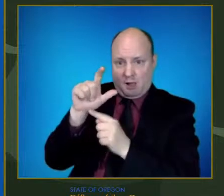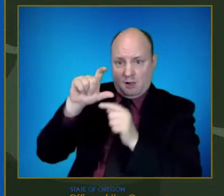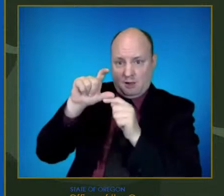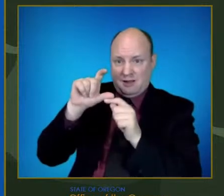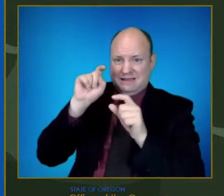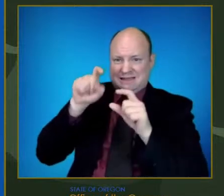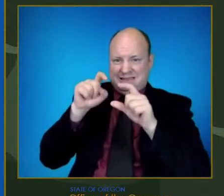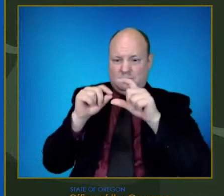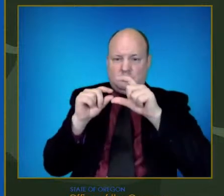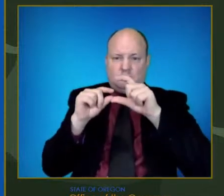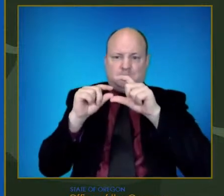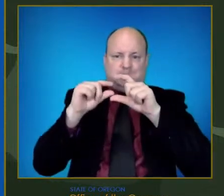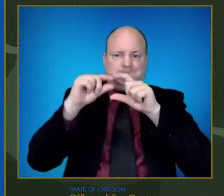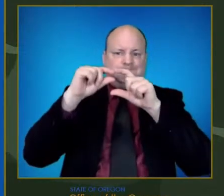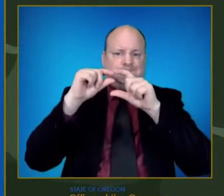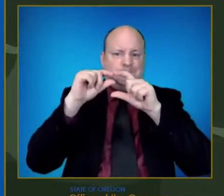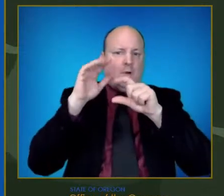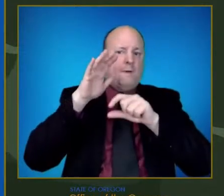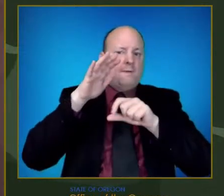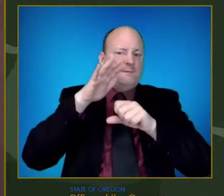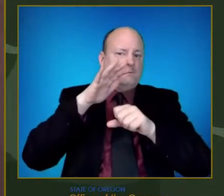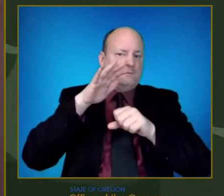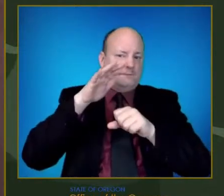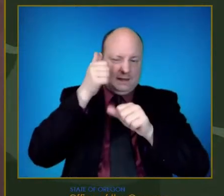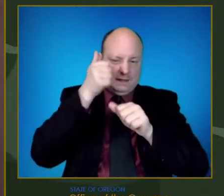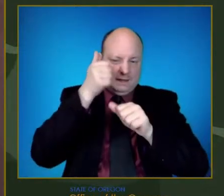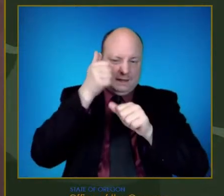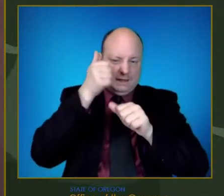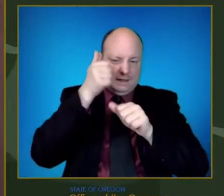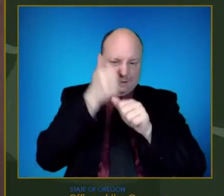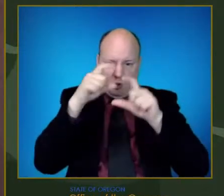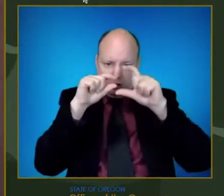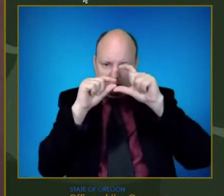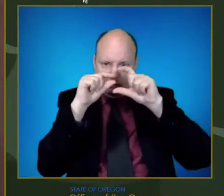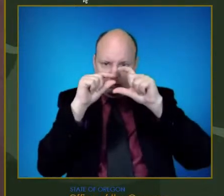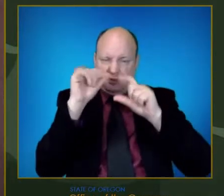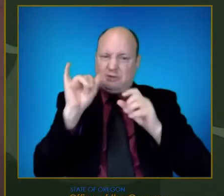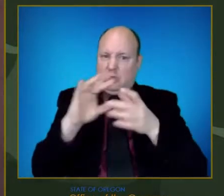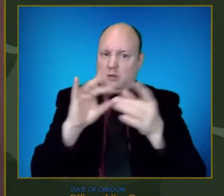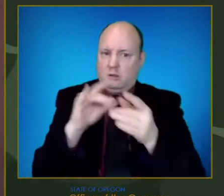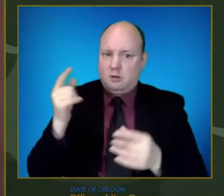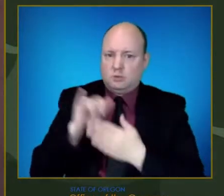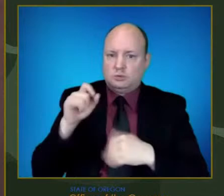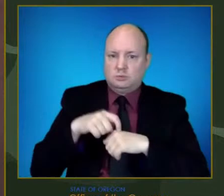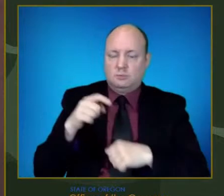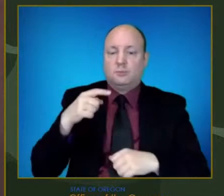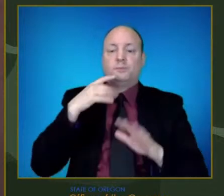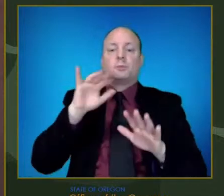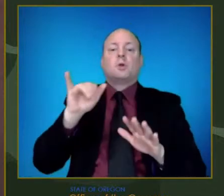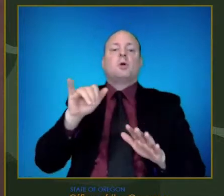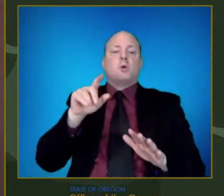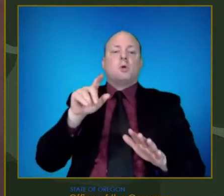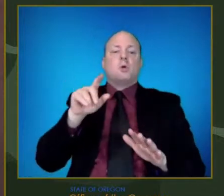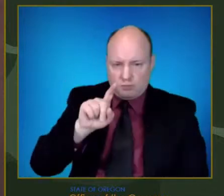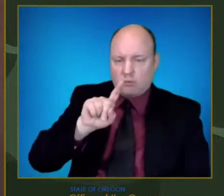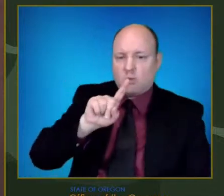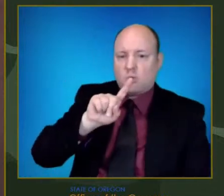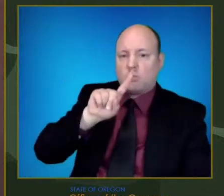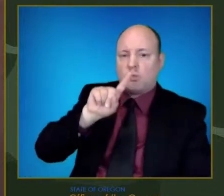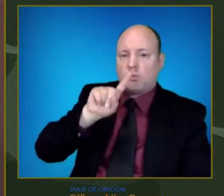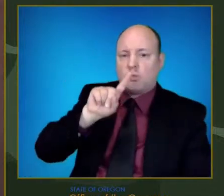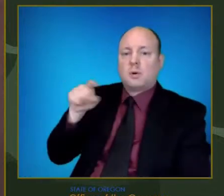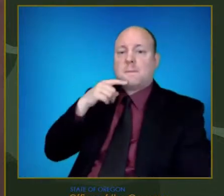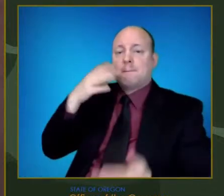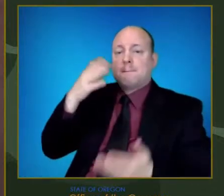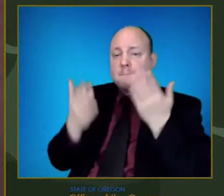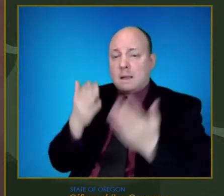on that. I do have one other follow-up, because you, Dr. Seidlinger said that we may see some counties going back up in